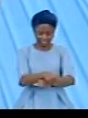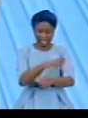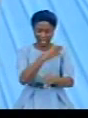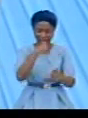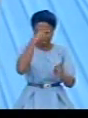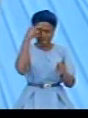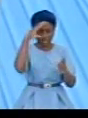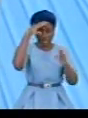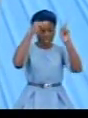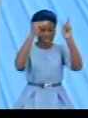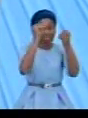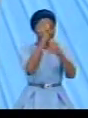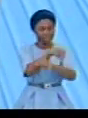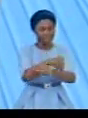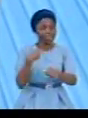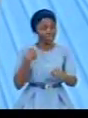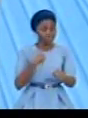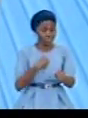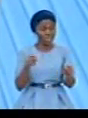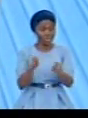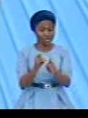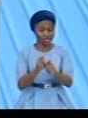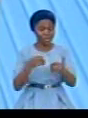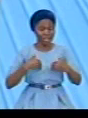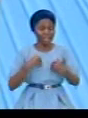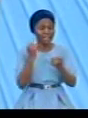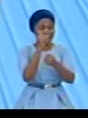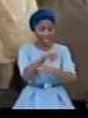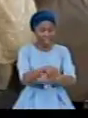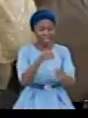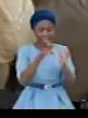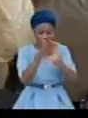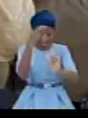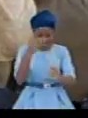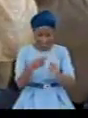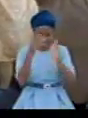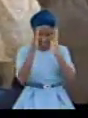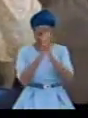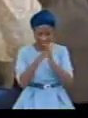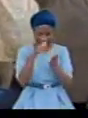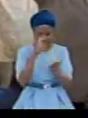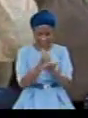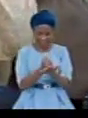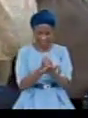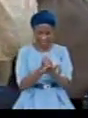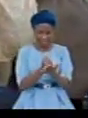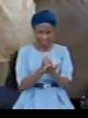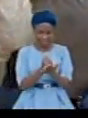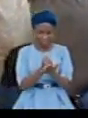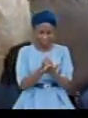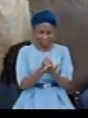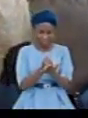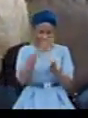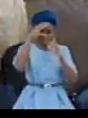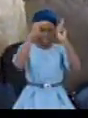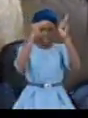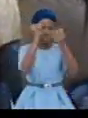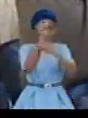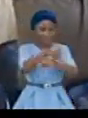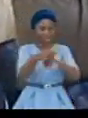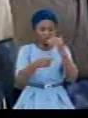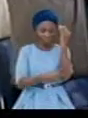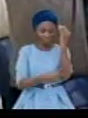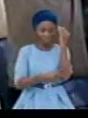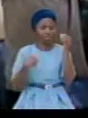overcame, we too, we have overcome in Jesus' name. He overcame temptation,